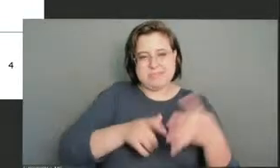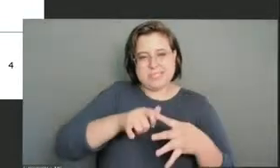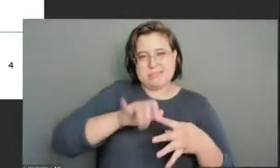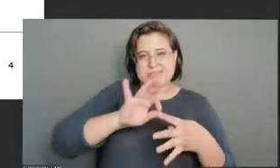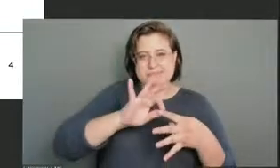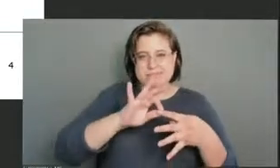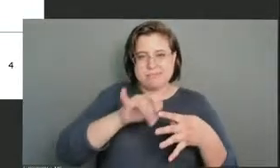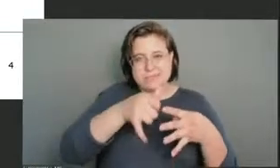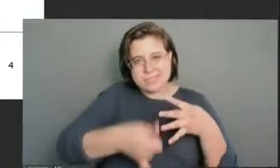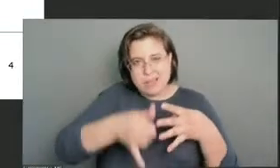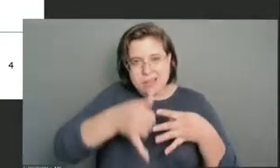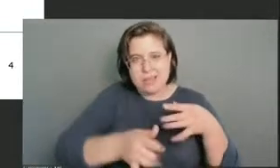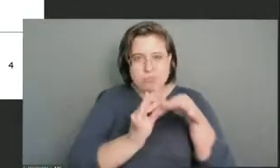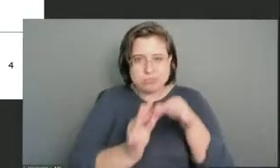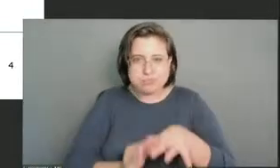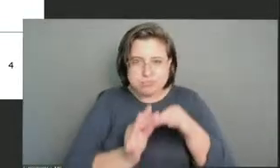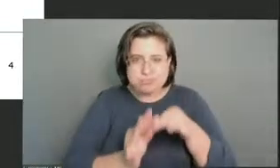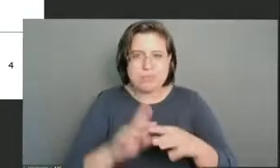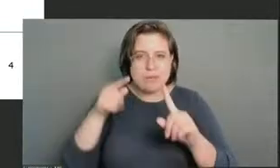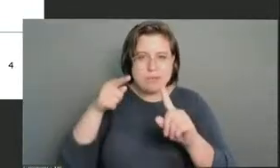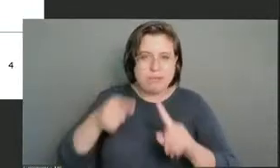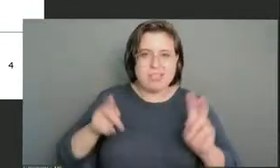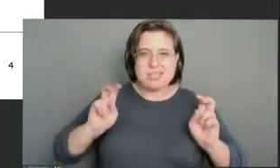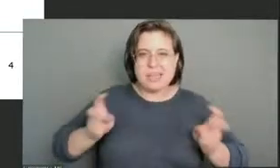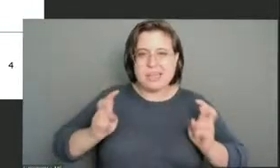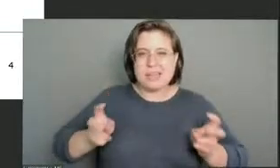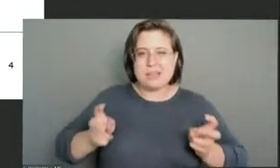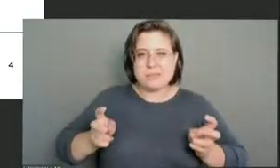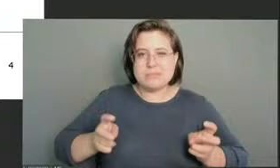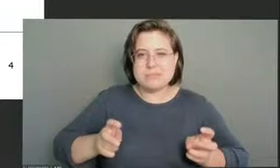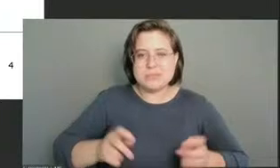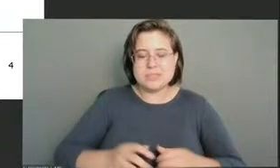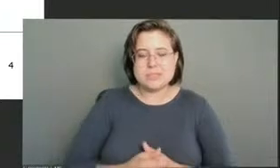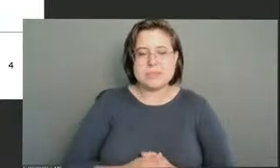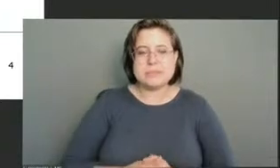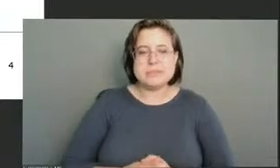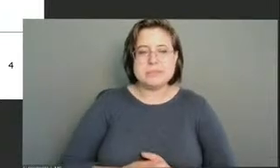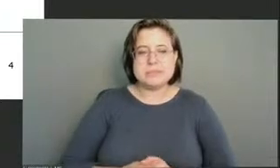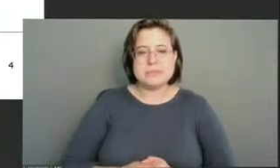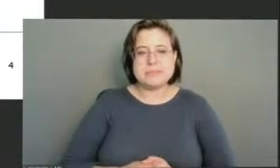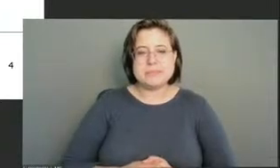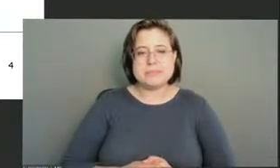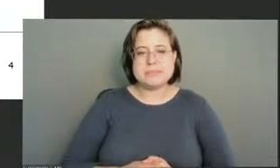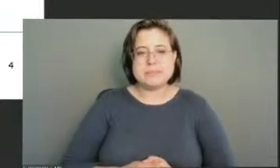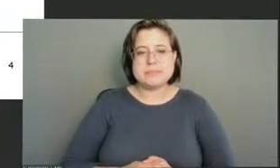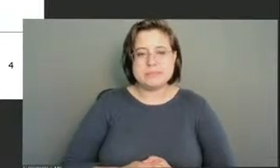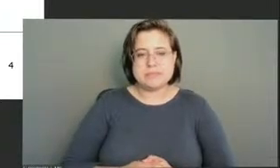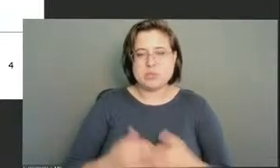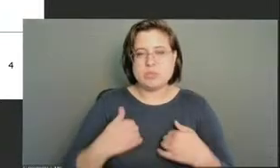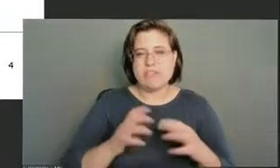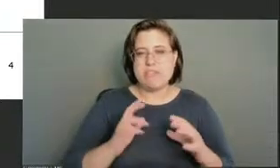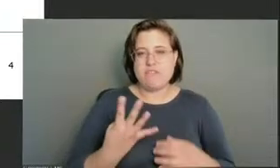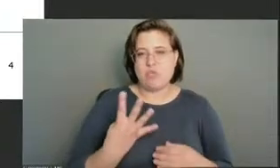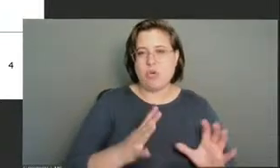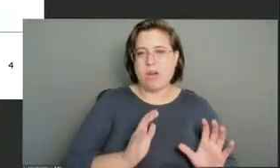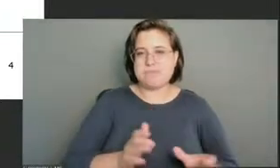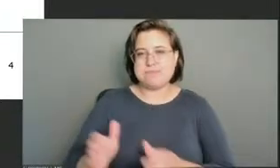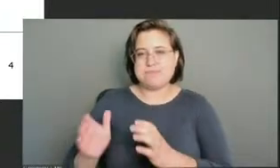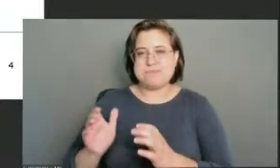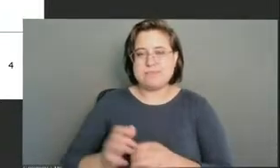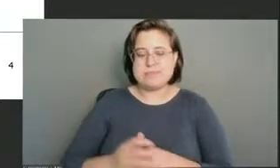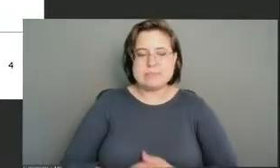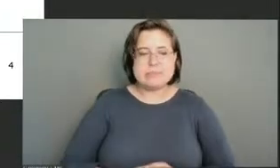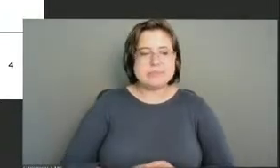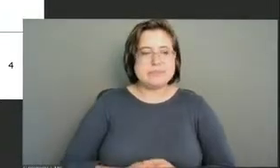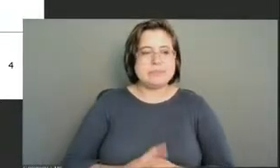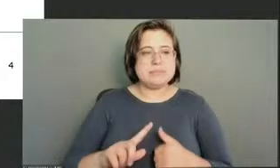wanted to lift up as themes that cut across in 4 bucketed areas. The first one is themes on